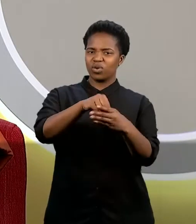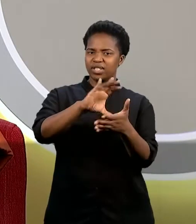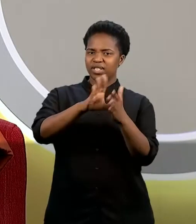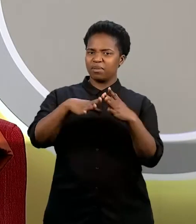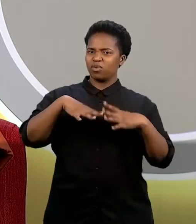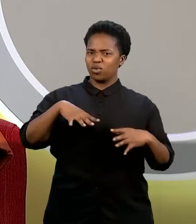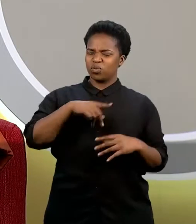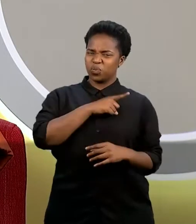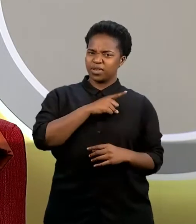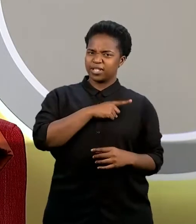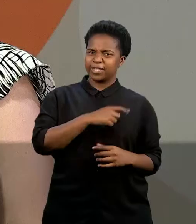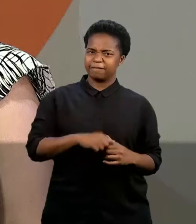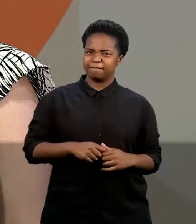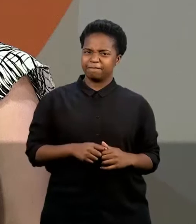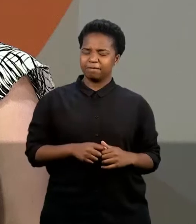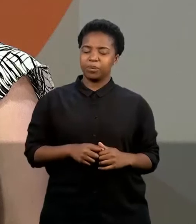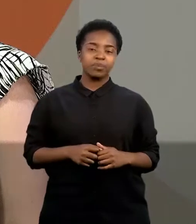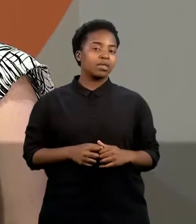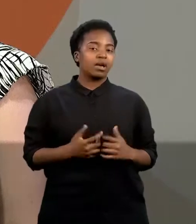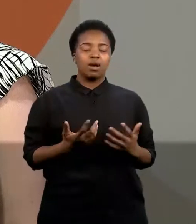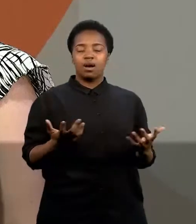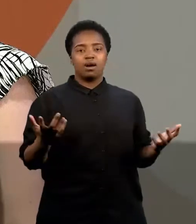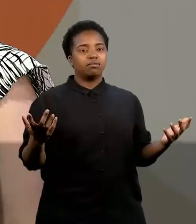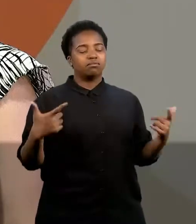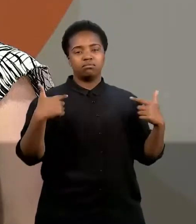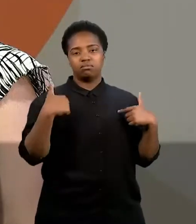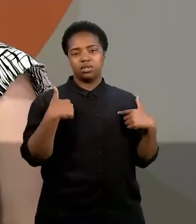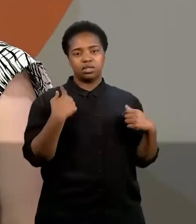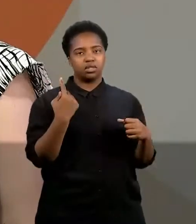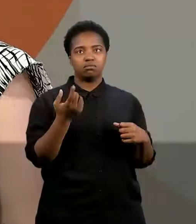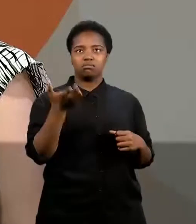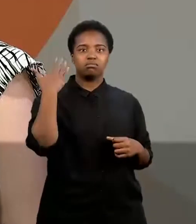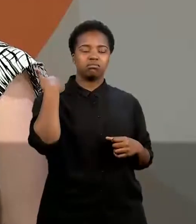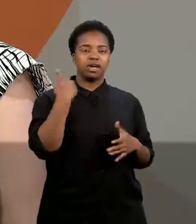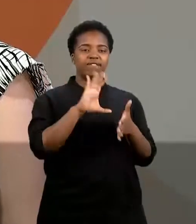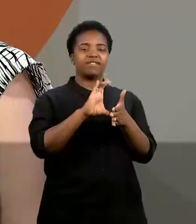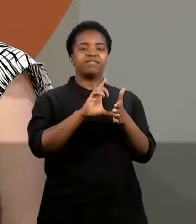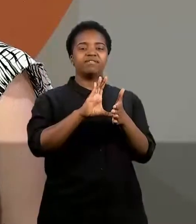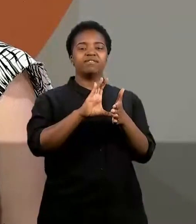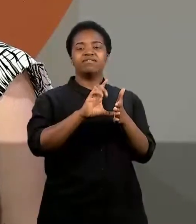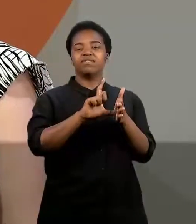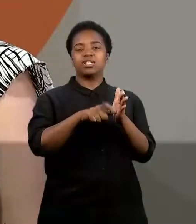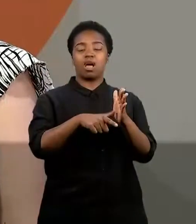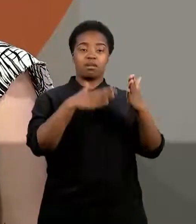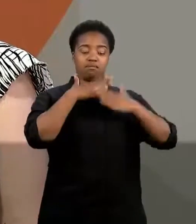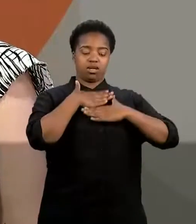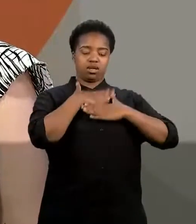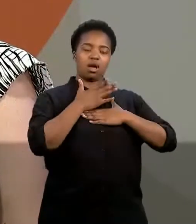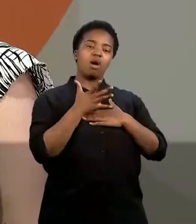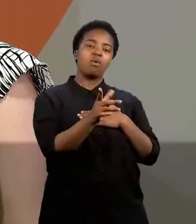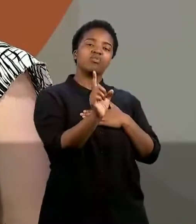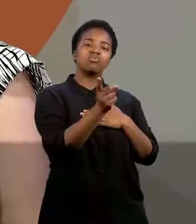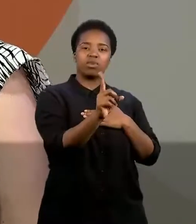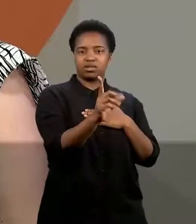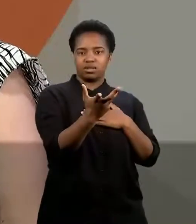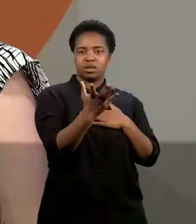well? I mean, I've always designed for what I want, what I need from clothing. And then